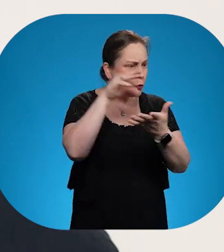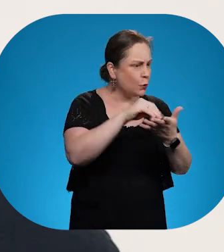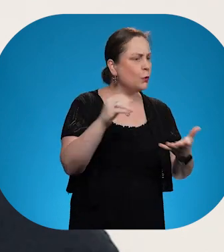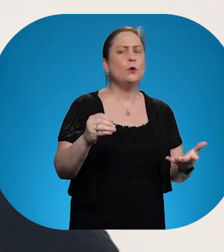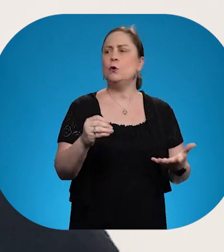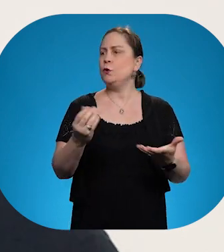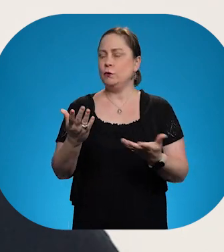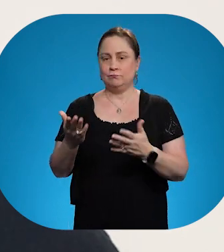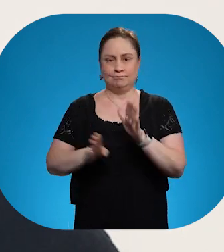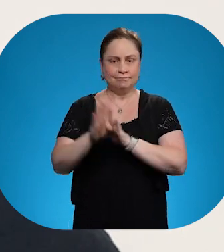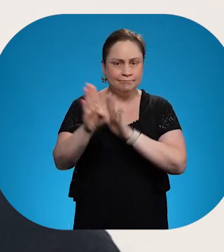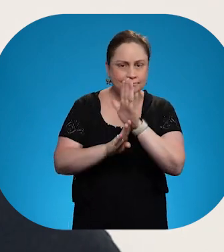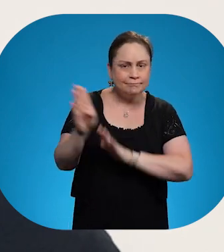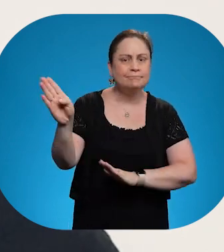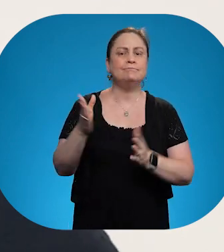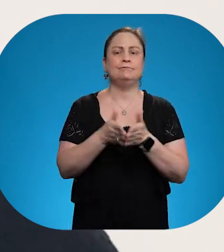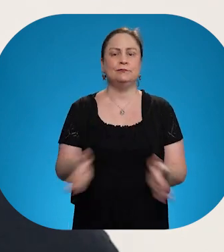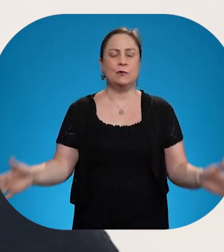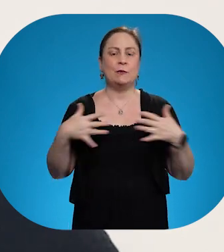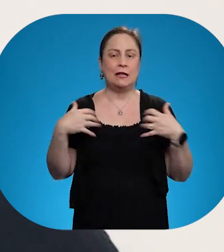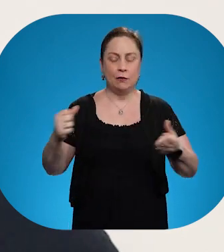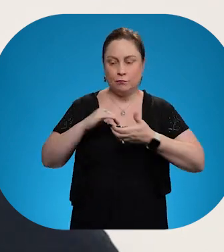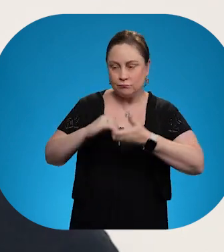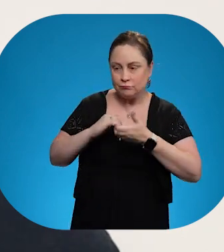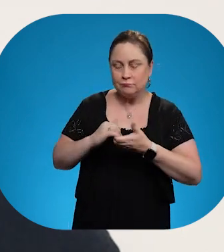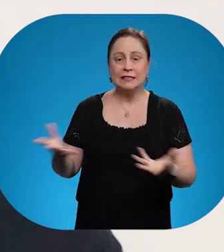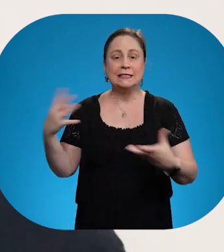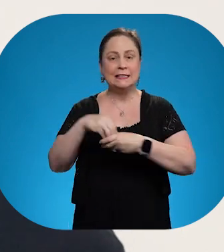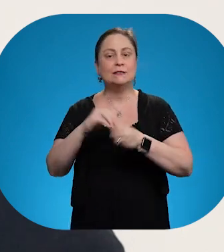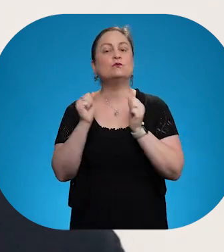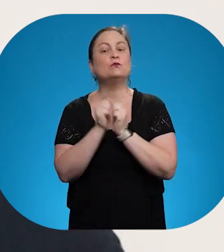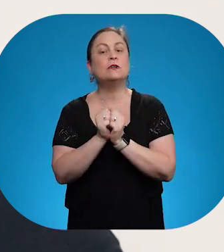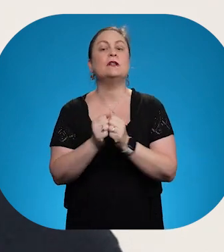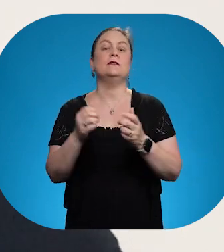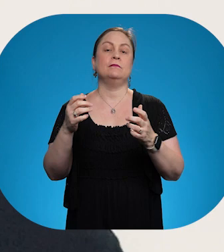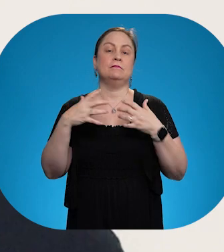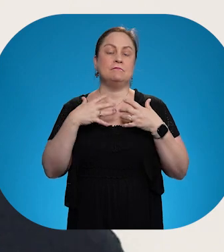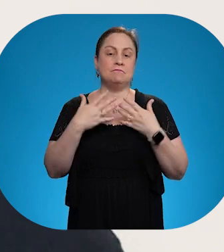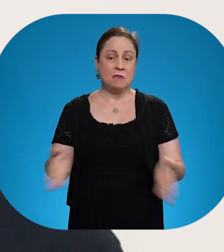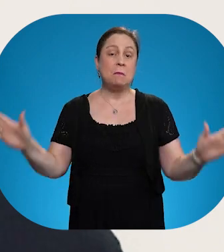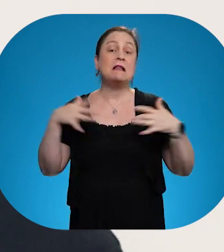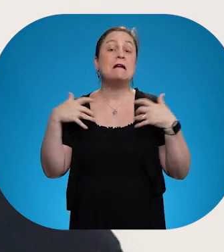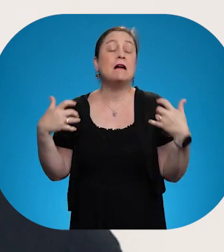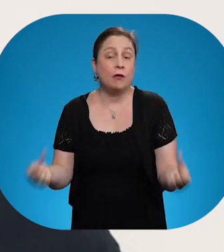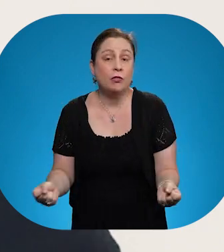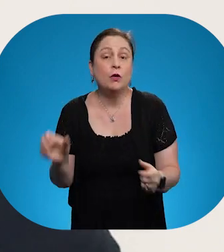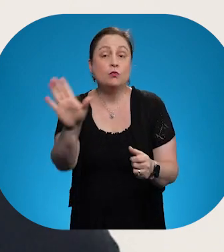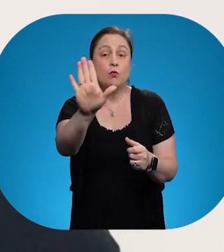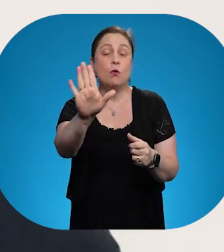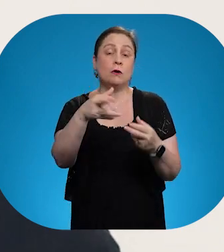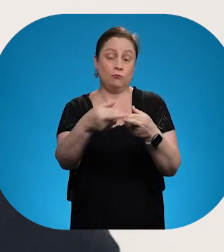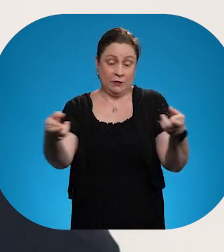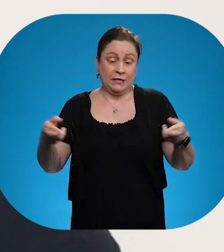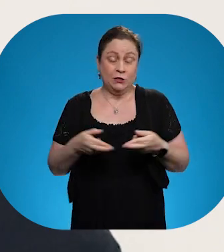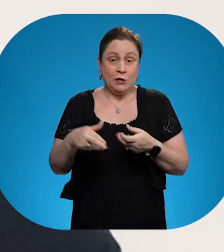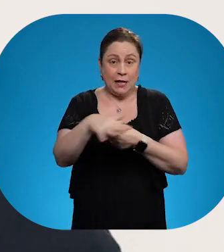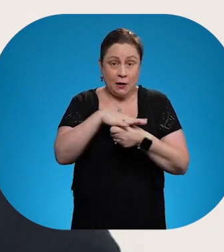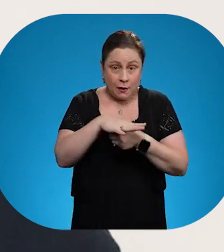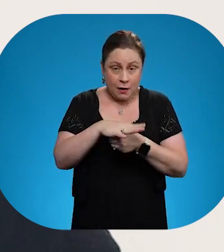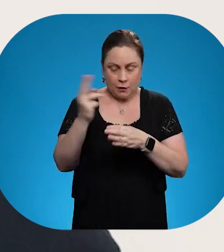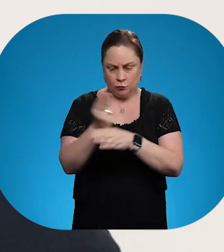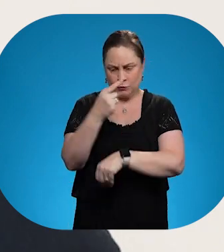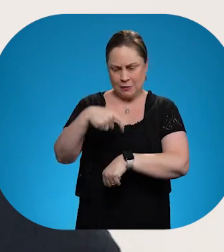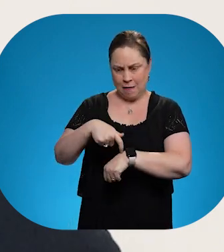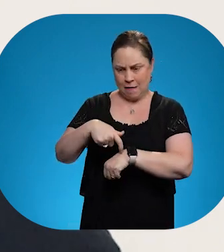coalitions and engaging with public health in your state or region. Our goal is to use this time to help you build the tools